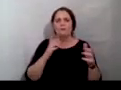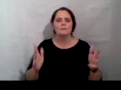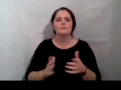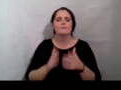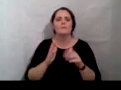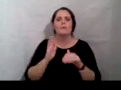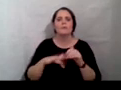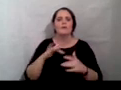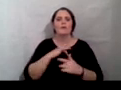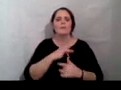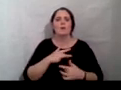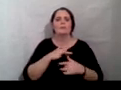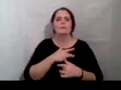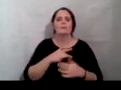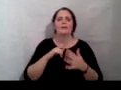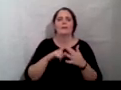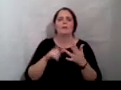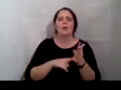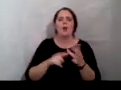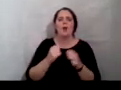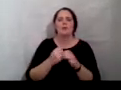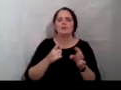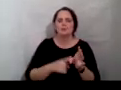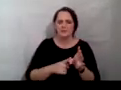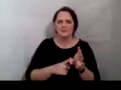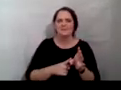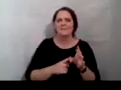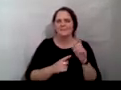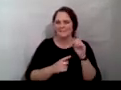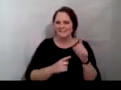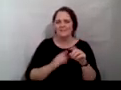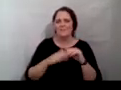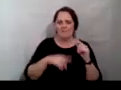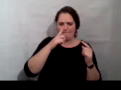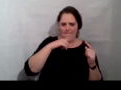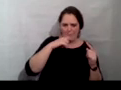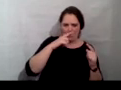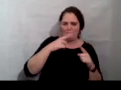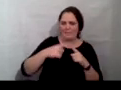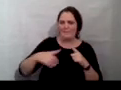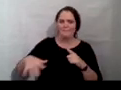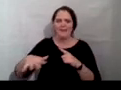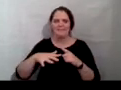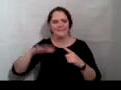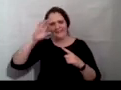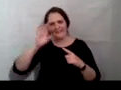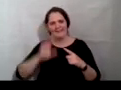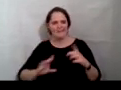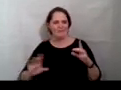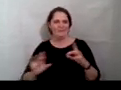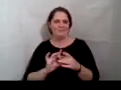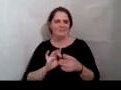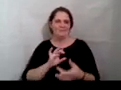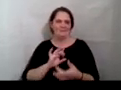of that emotional ecology of connectedness of people and place, etc. But I still think that we've got a lot